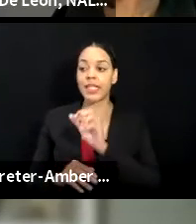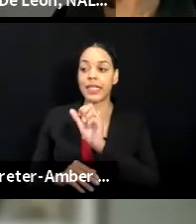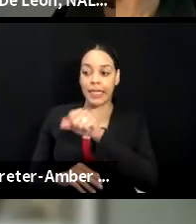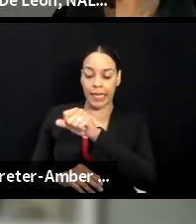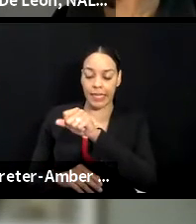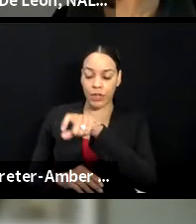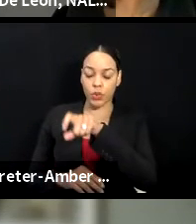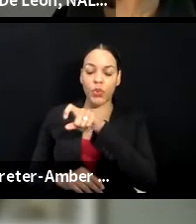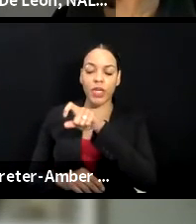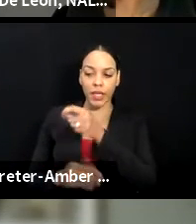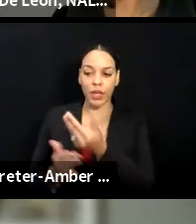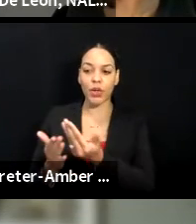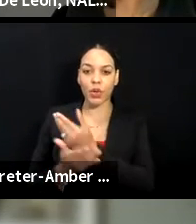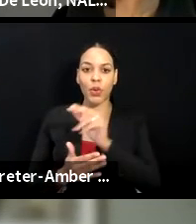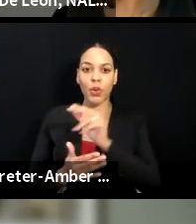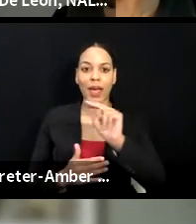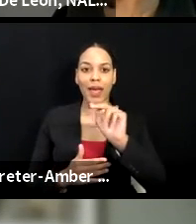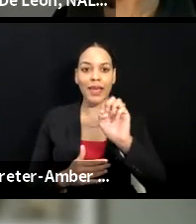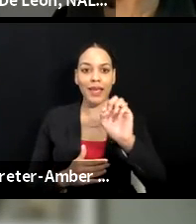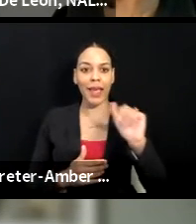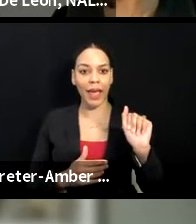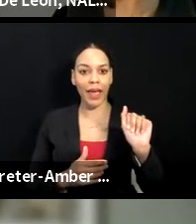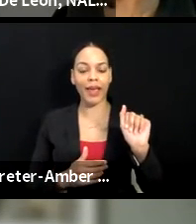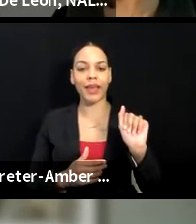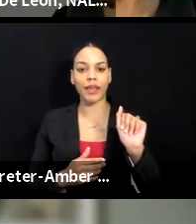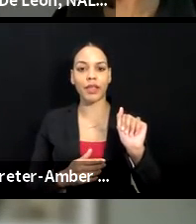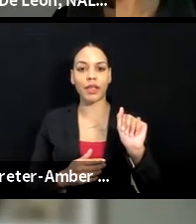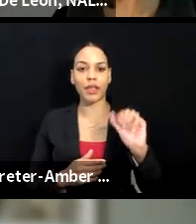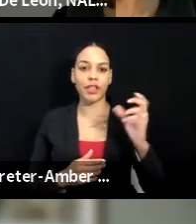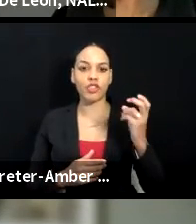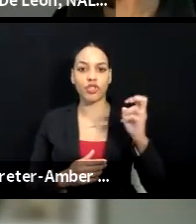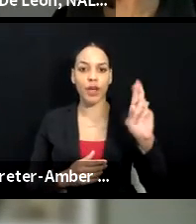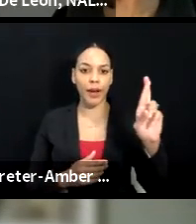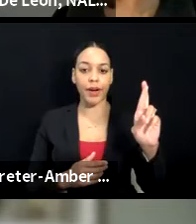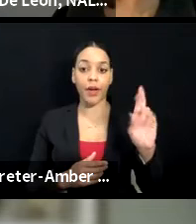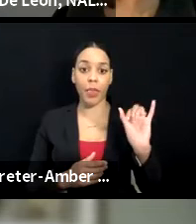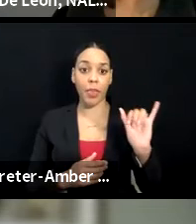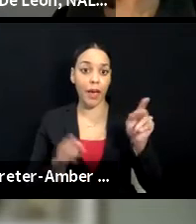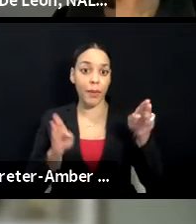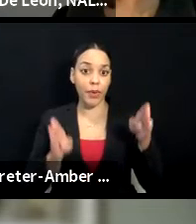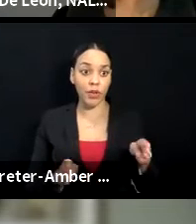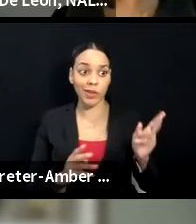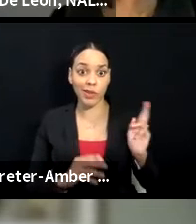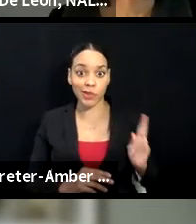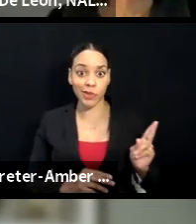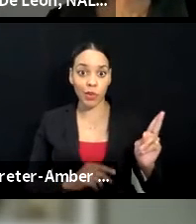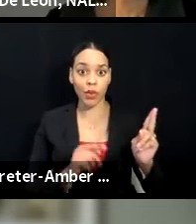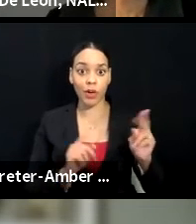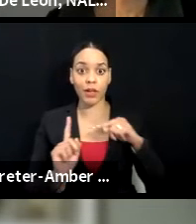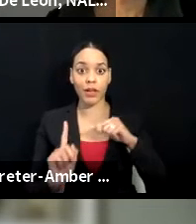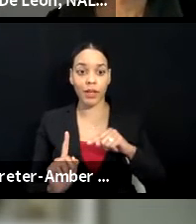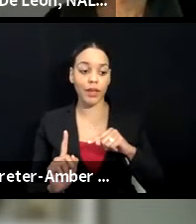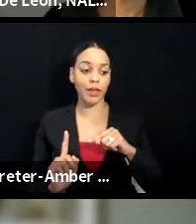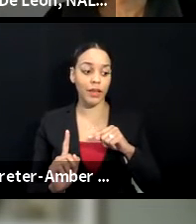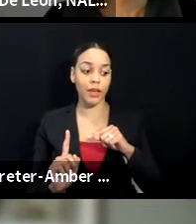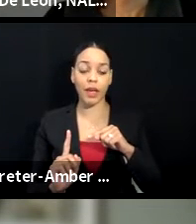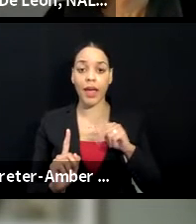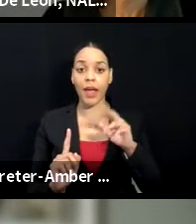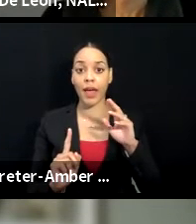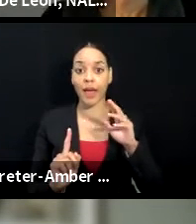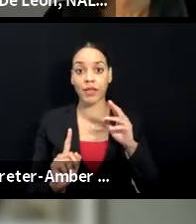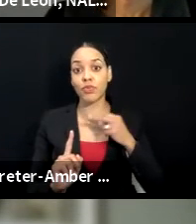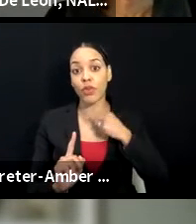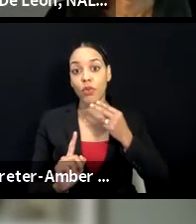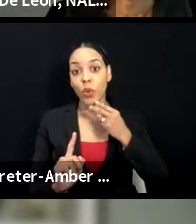we need a new NEA chair. That person historically has been the voice at the federal